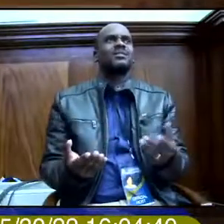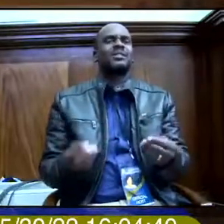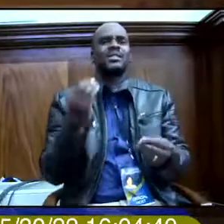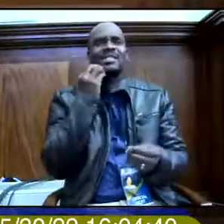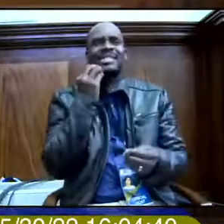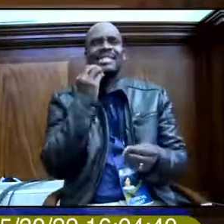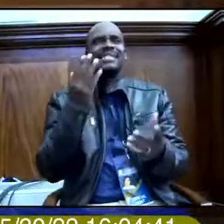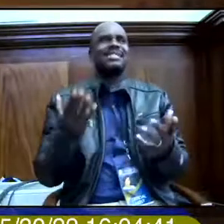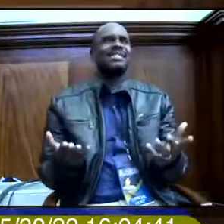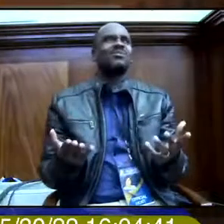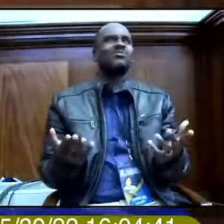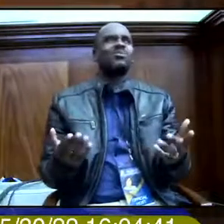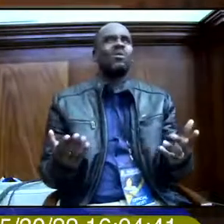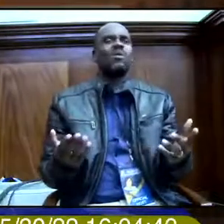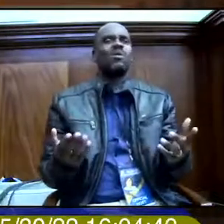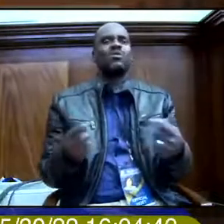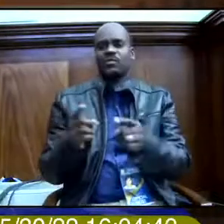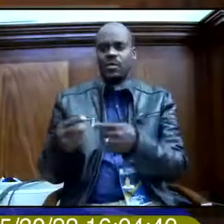laundry